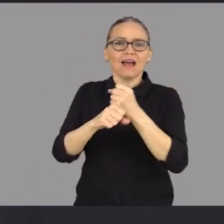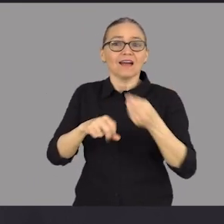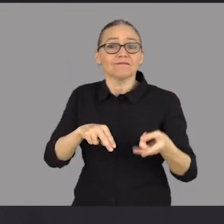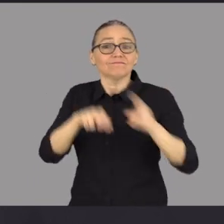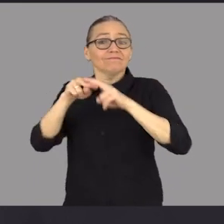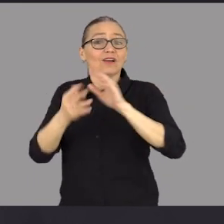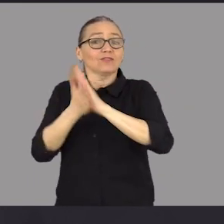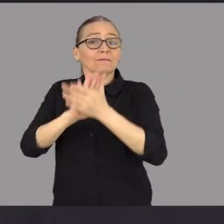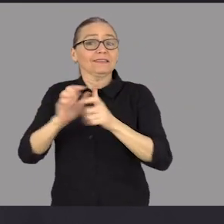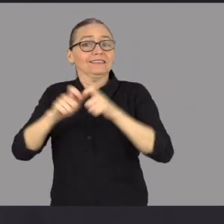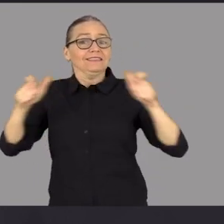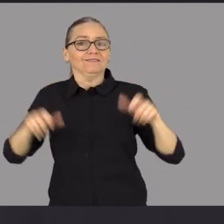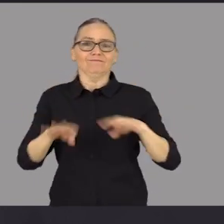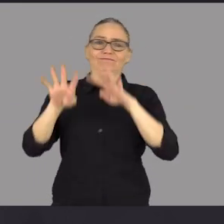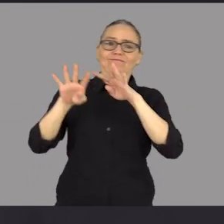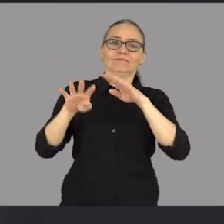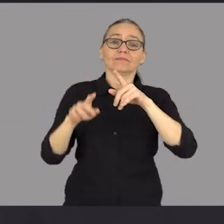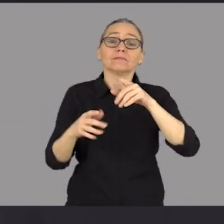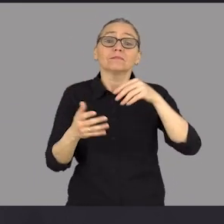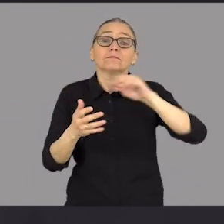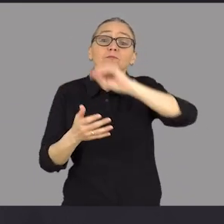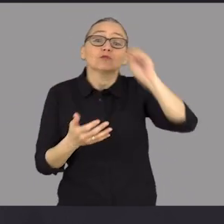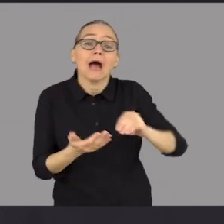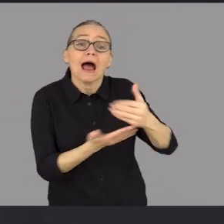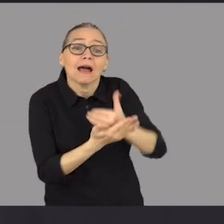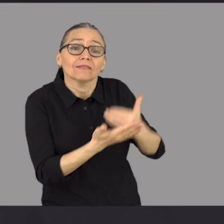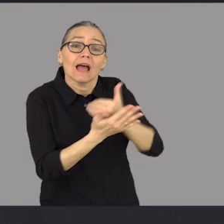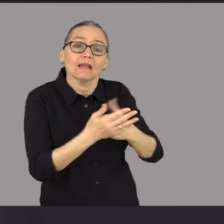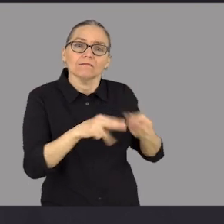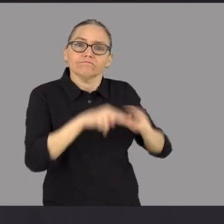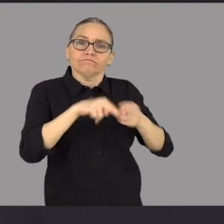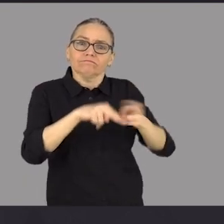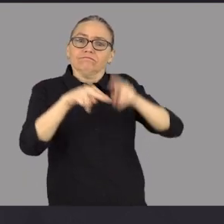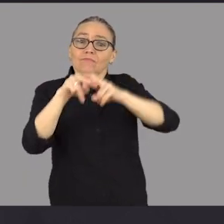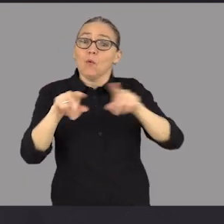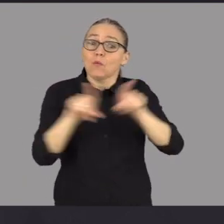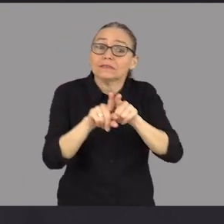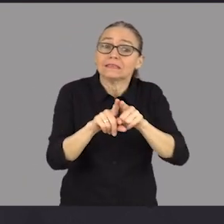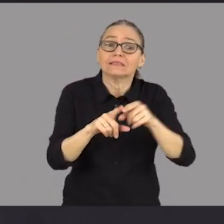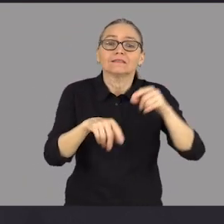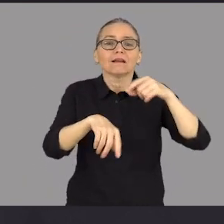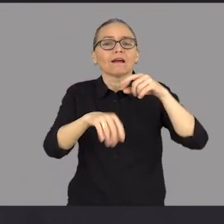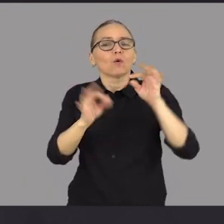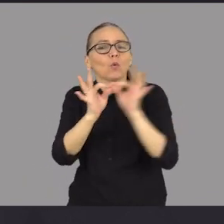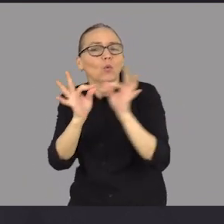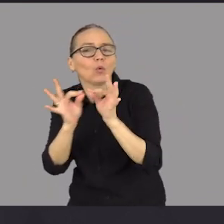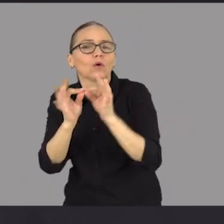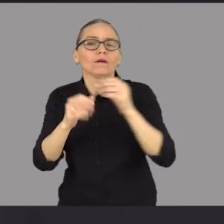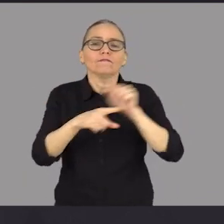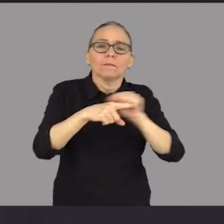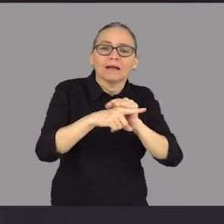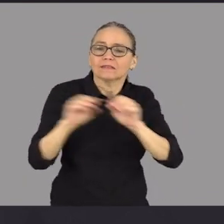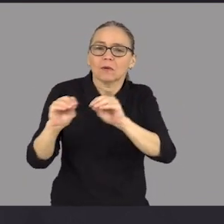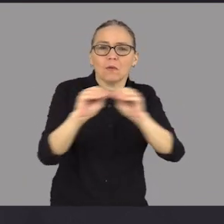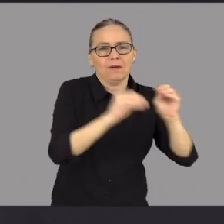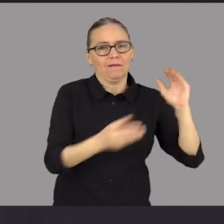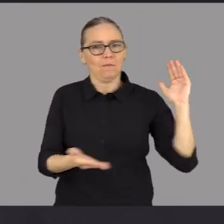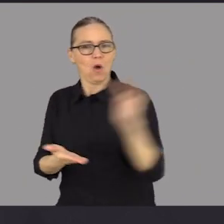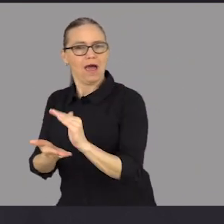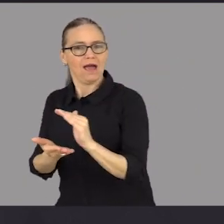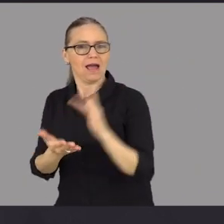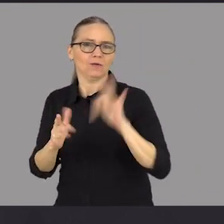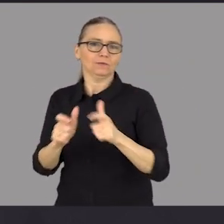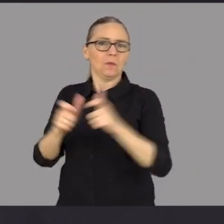to be satisfied with their jobs and remain with the company long term. This ultimately increases an organization's